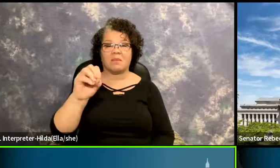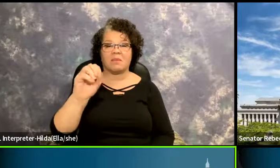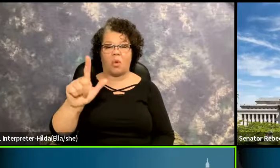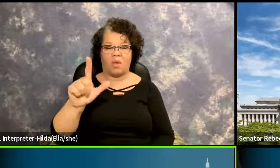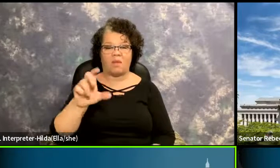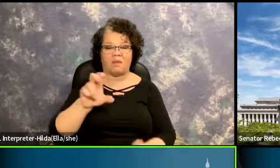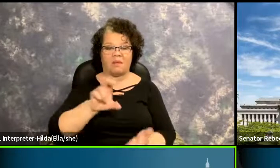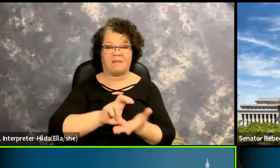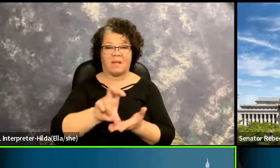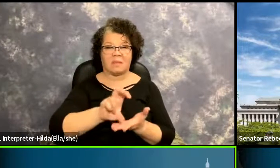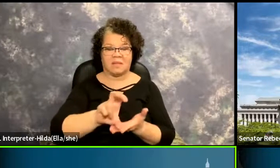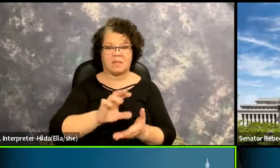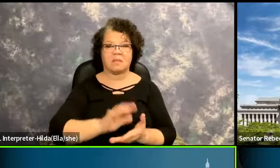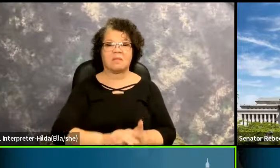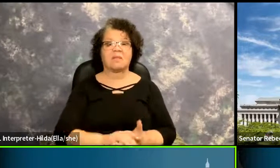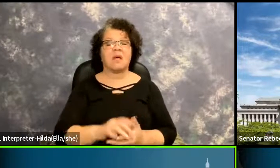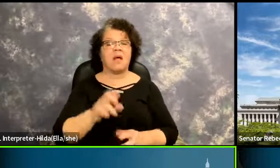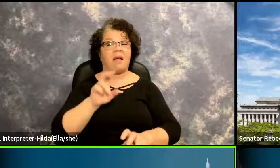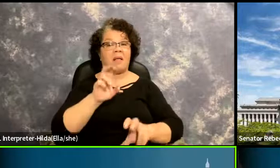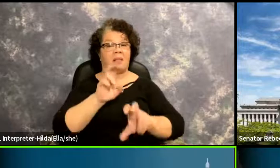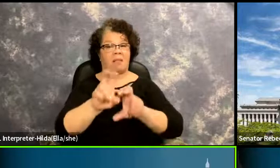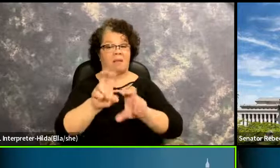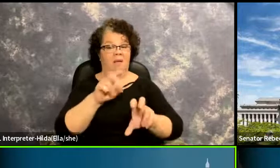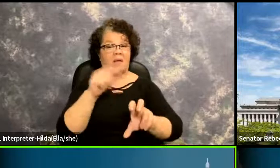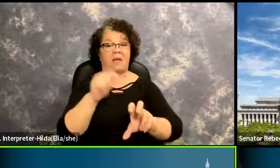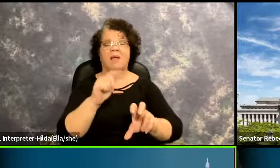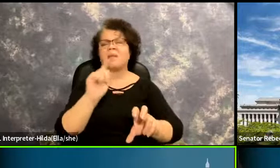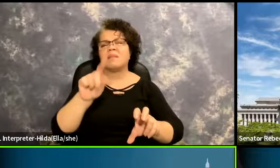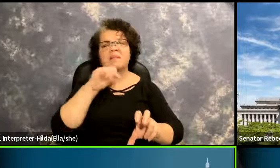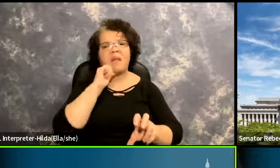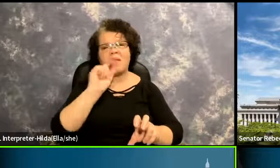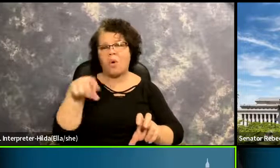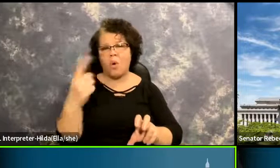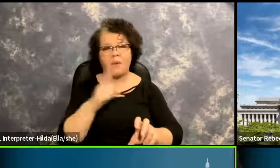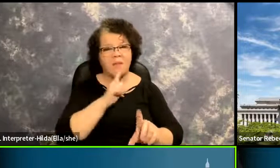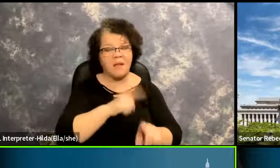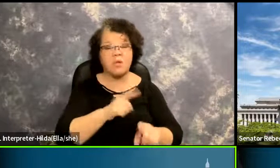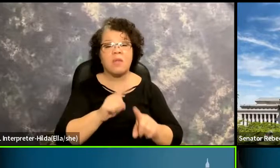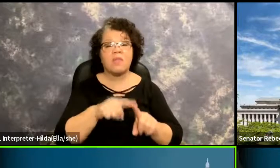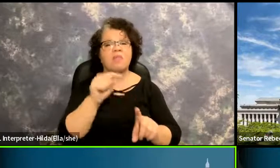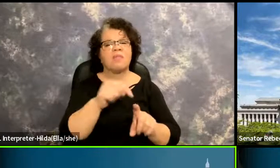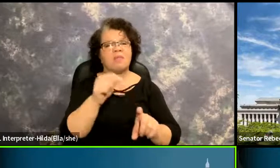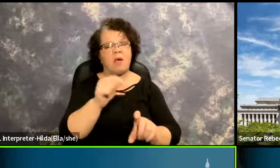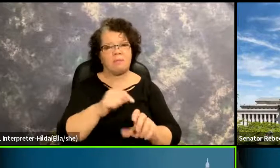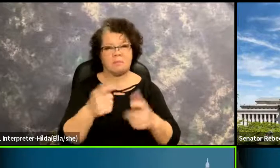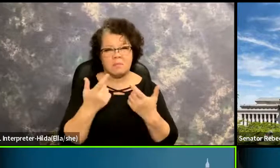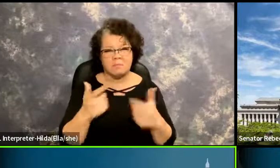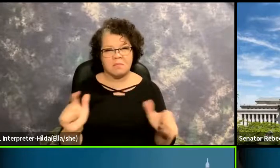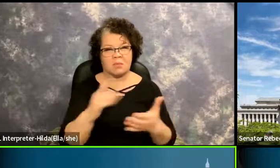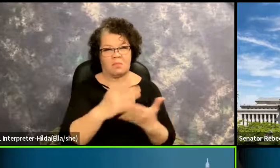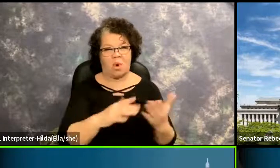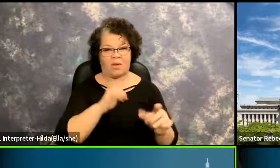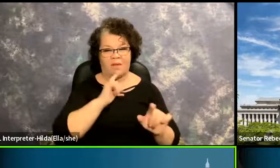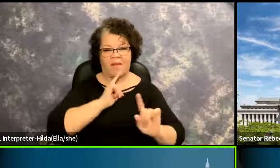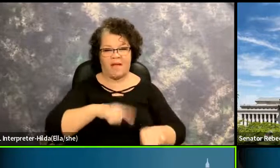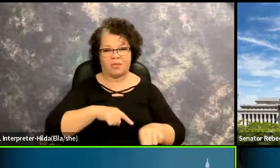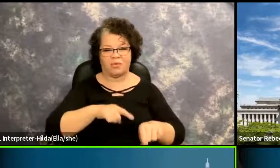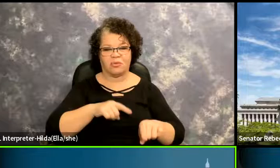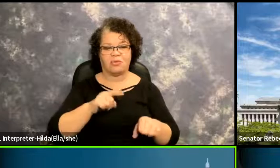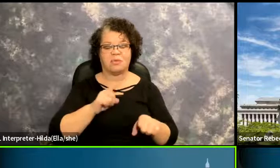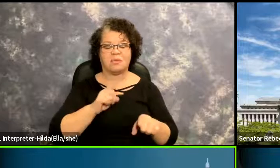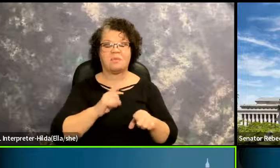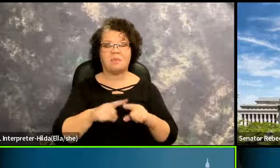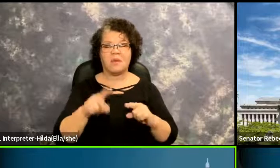But capital investments are not the only answer. They are a big part of the answer, but it's not